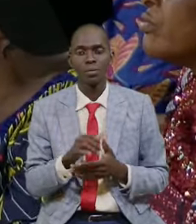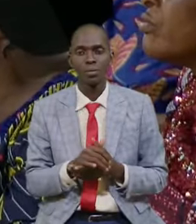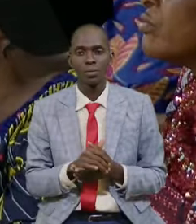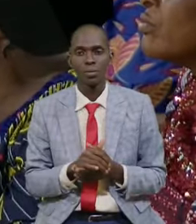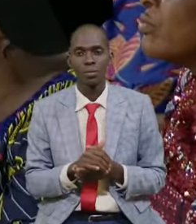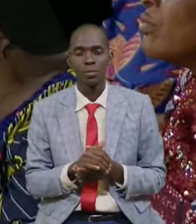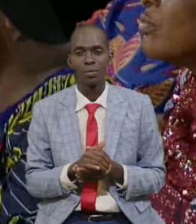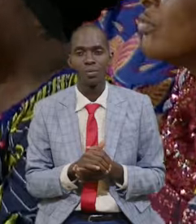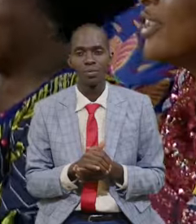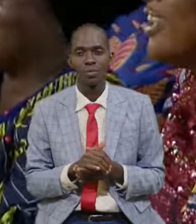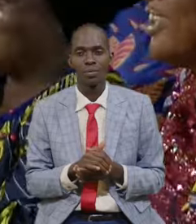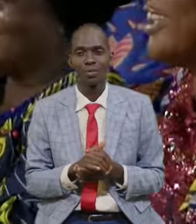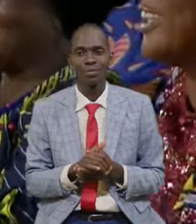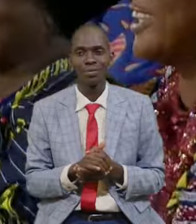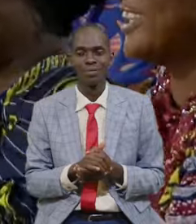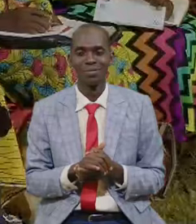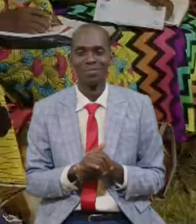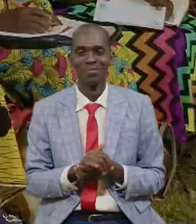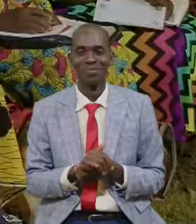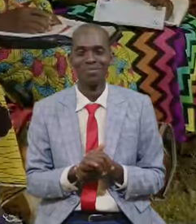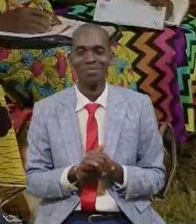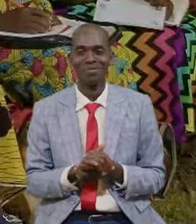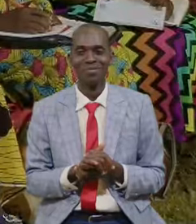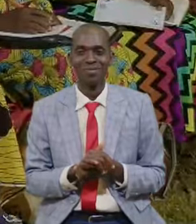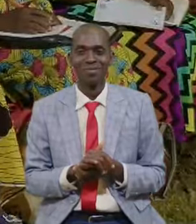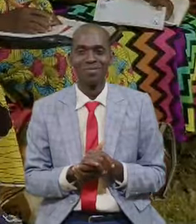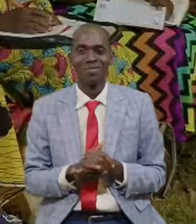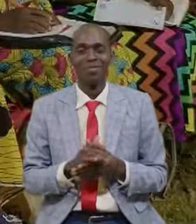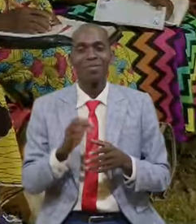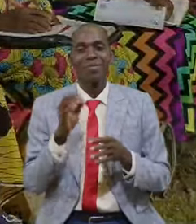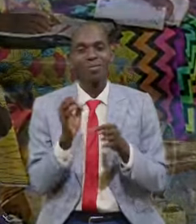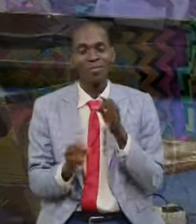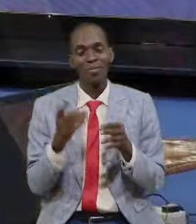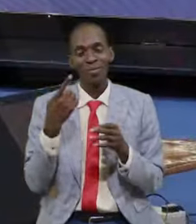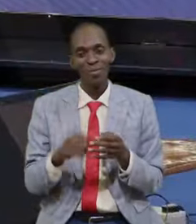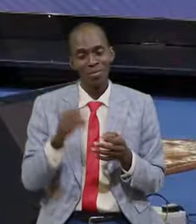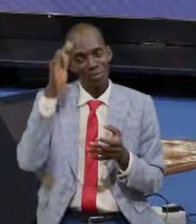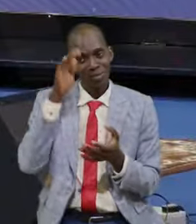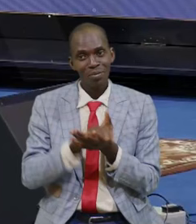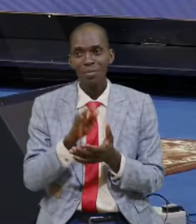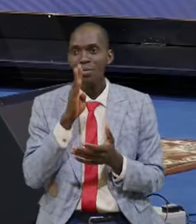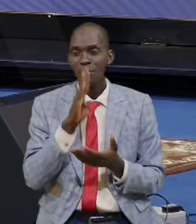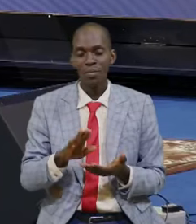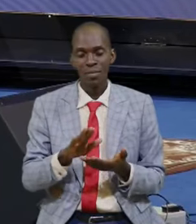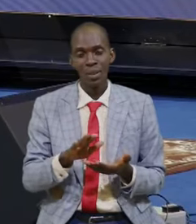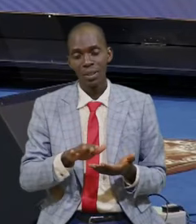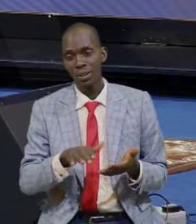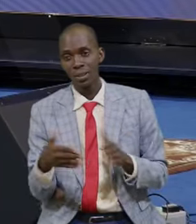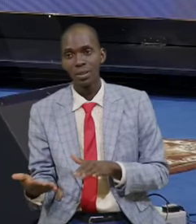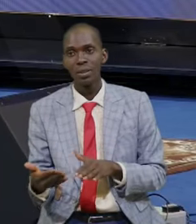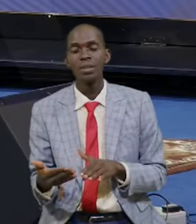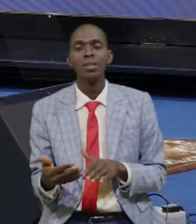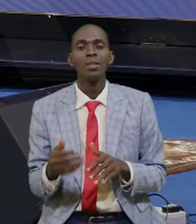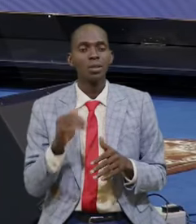I did that for you. But if the husband be dead, she is loose from